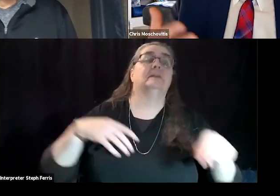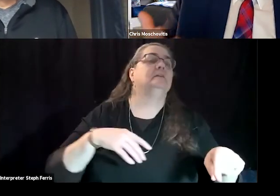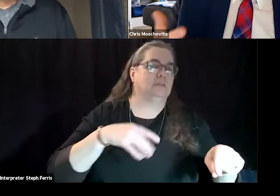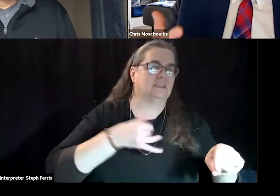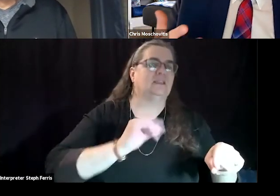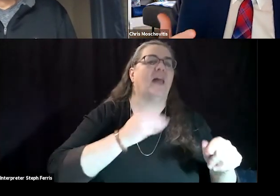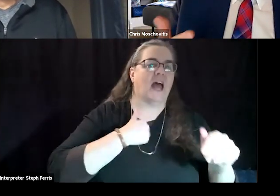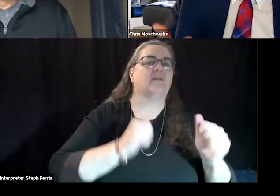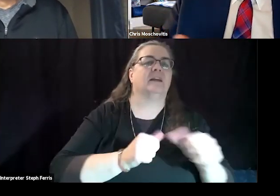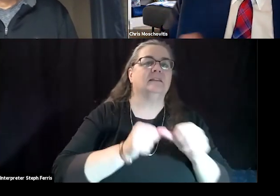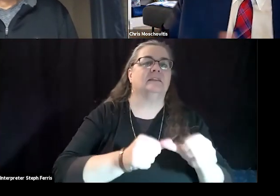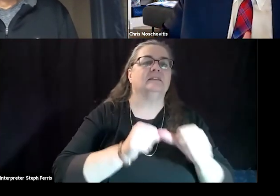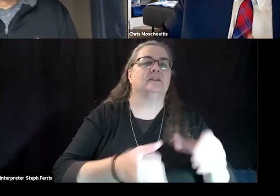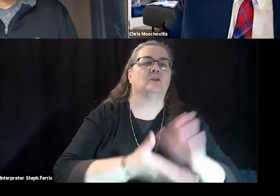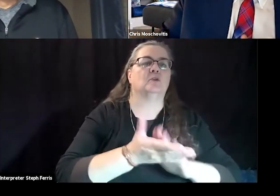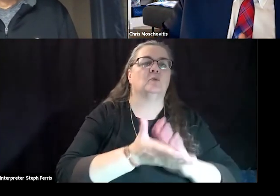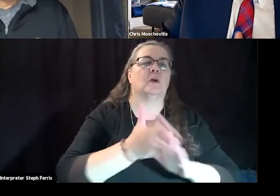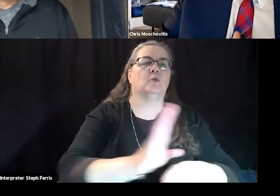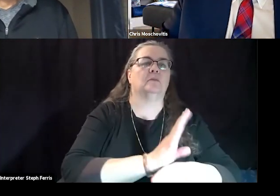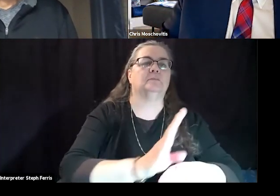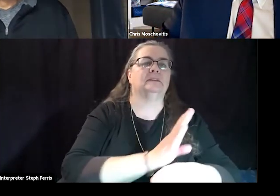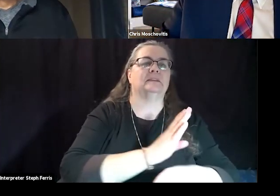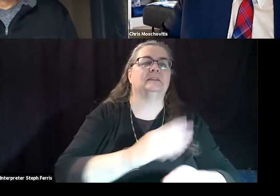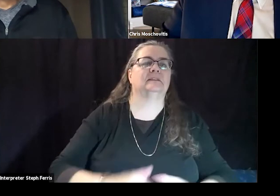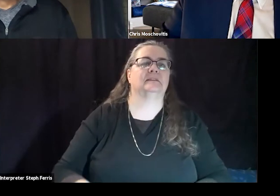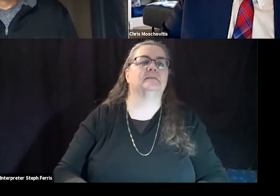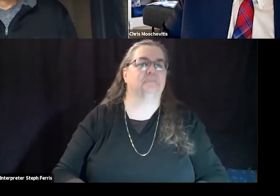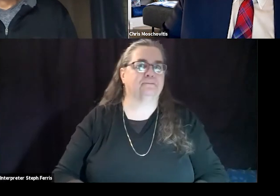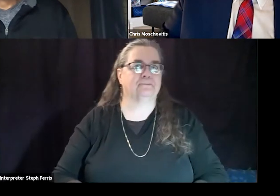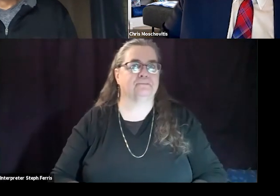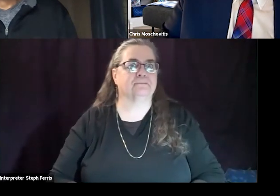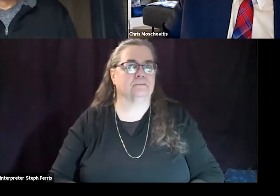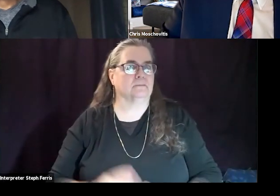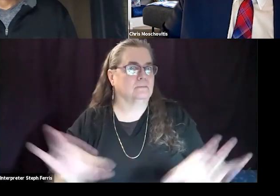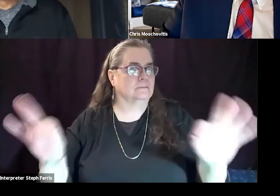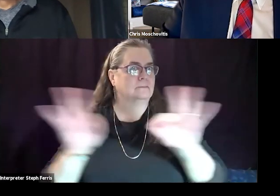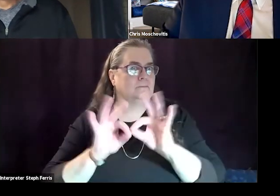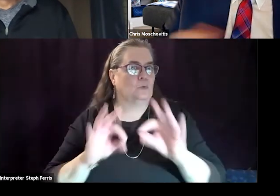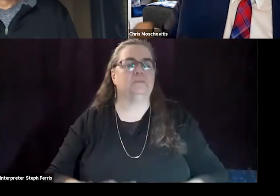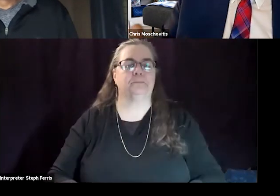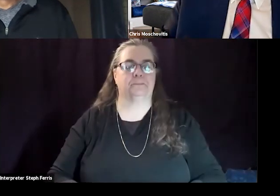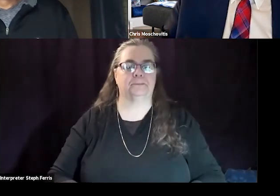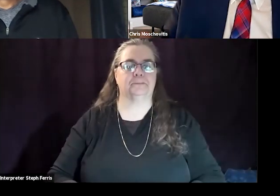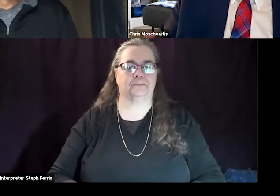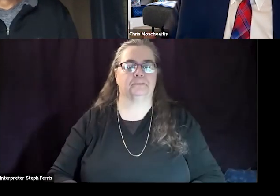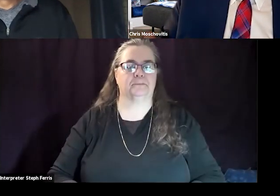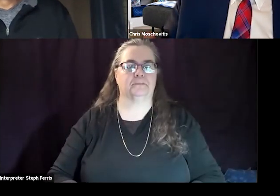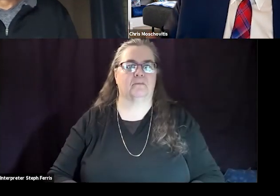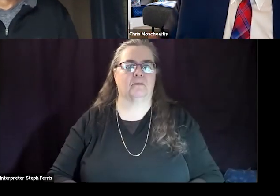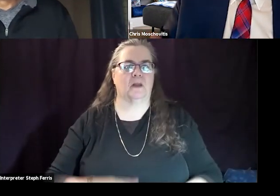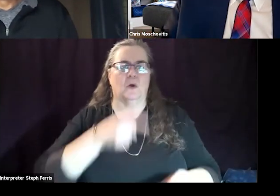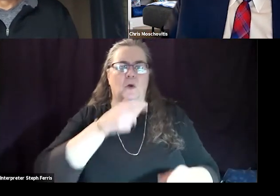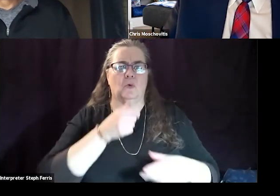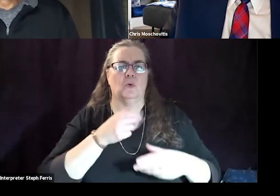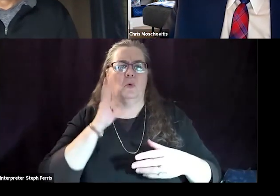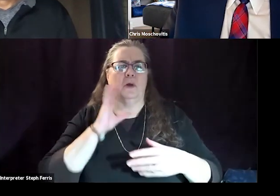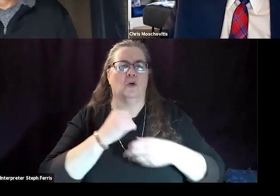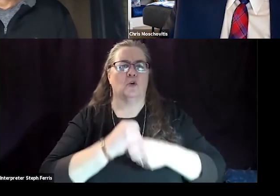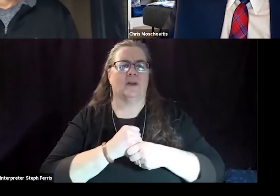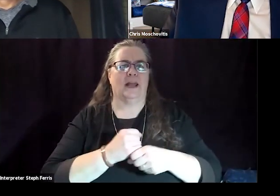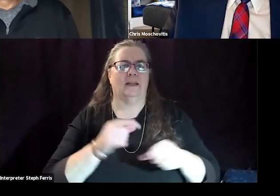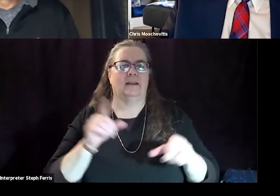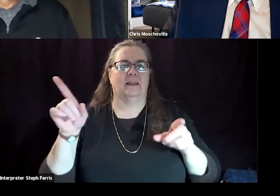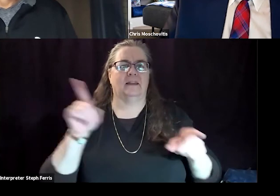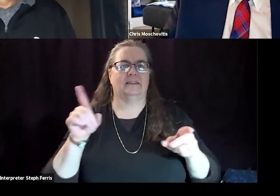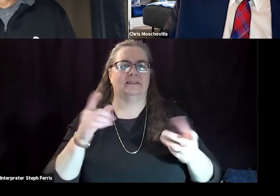is part of the things that we all strive for. So that's very, very important. And who's going to create this? Who is going to